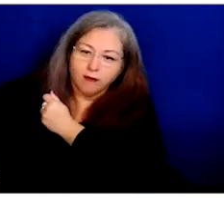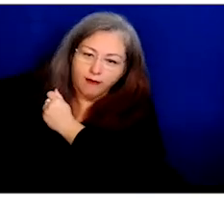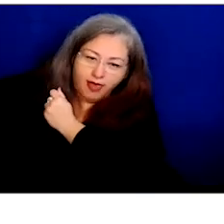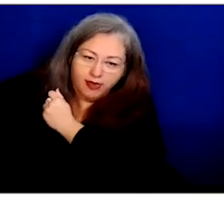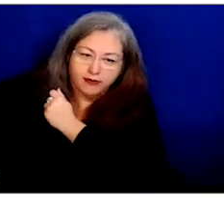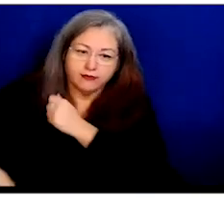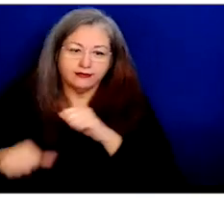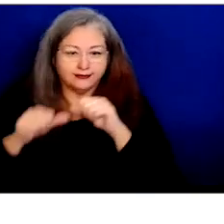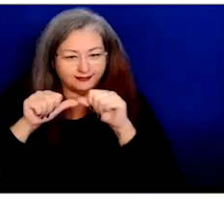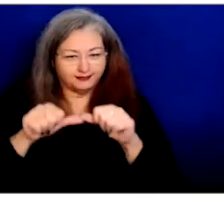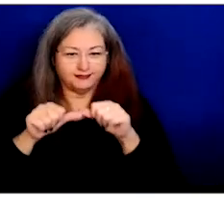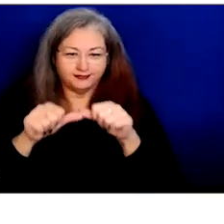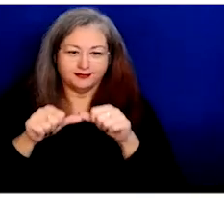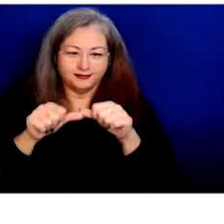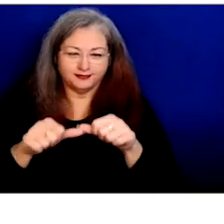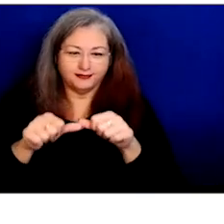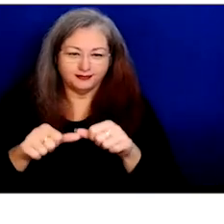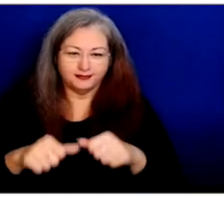Keep going.